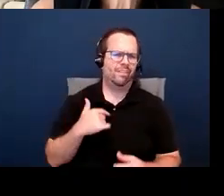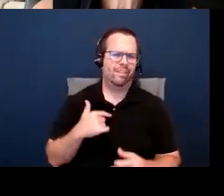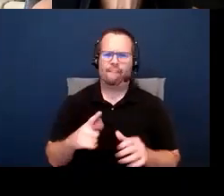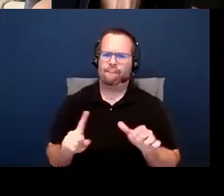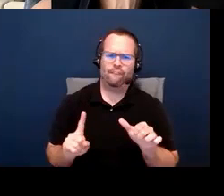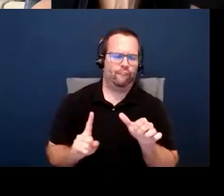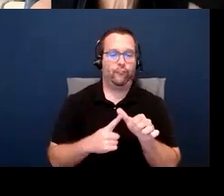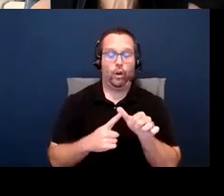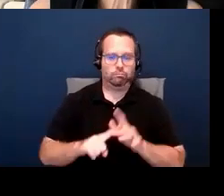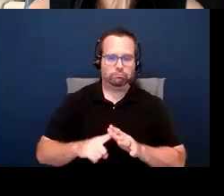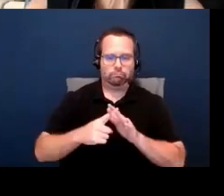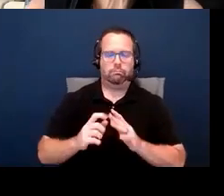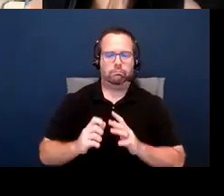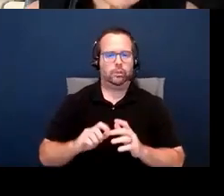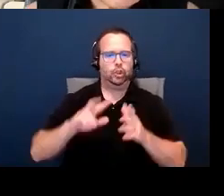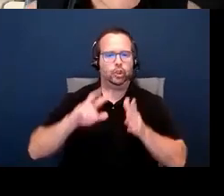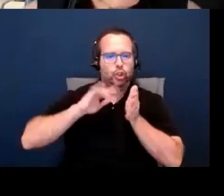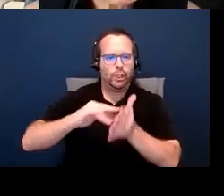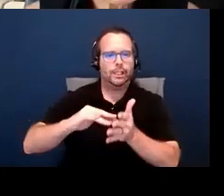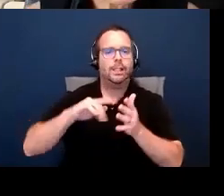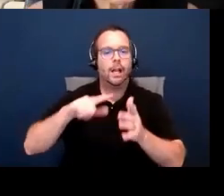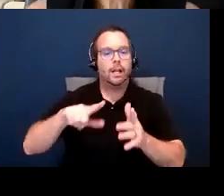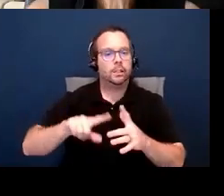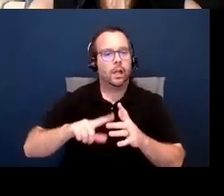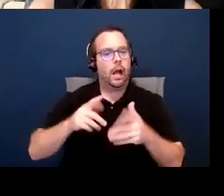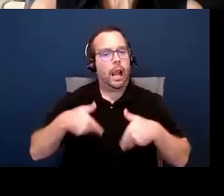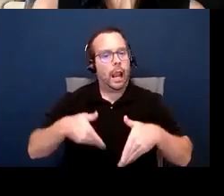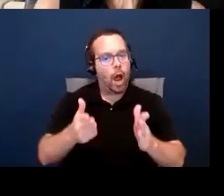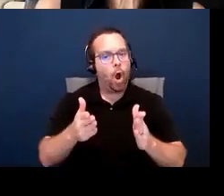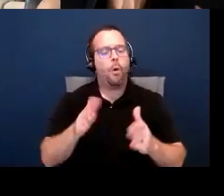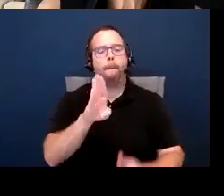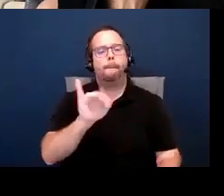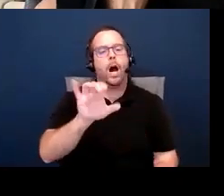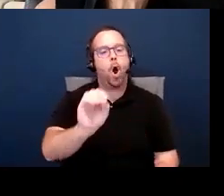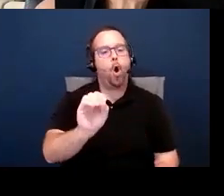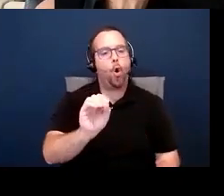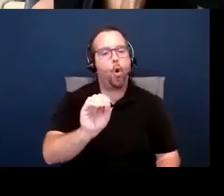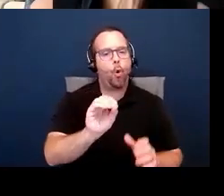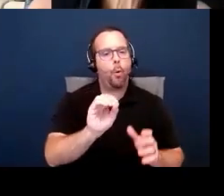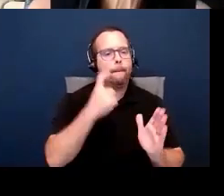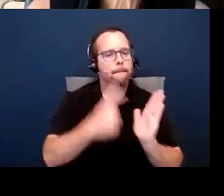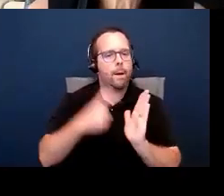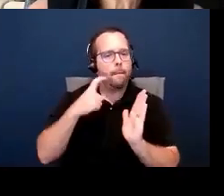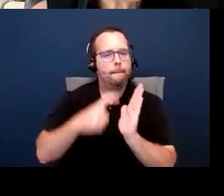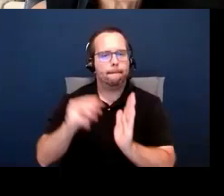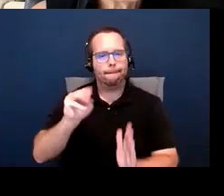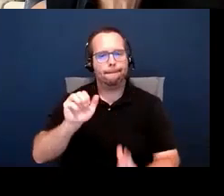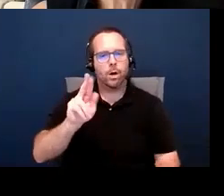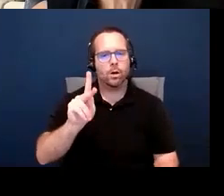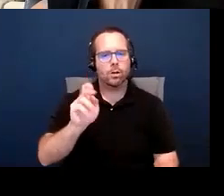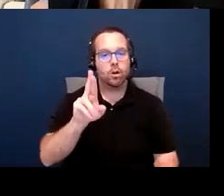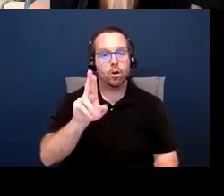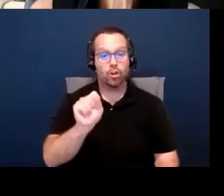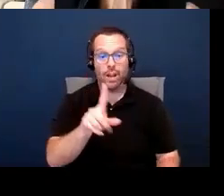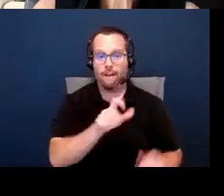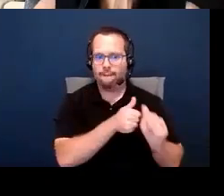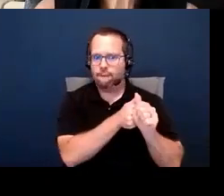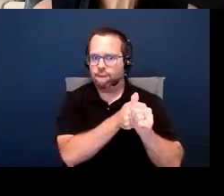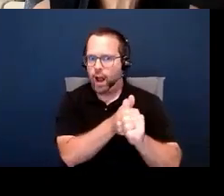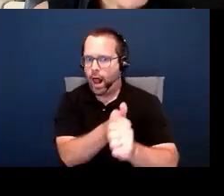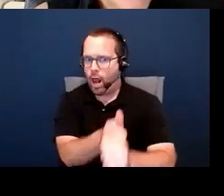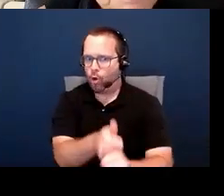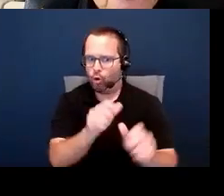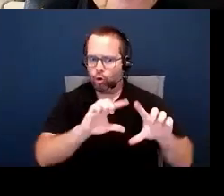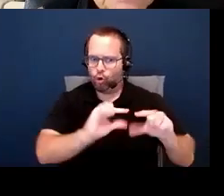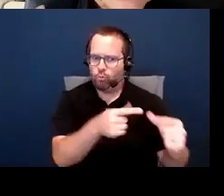allowed for certain kinds of biomarkers and then have followed a group of students all the way into adulthood. And the beauty